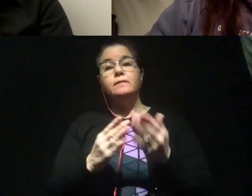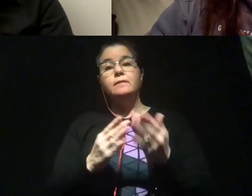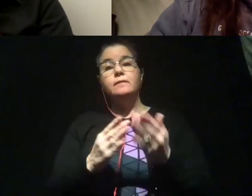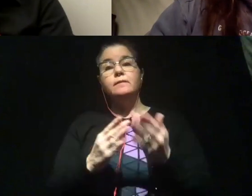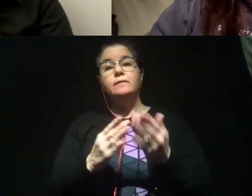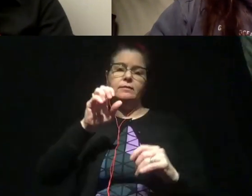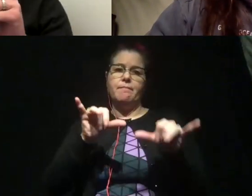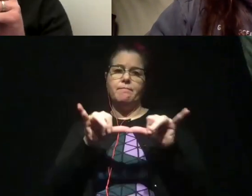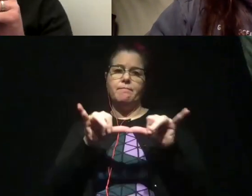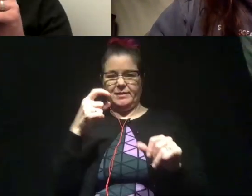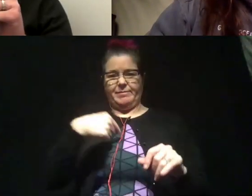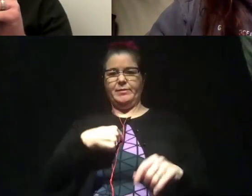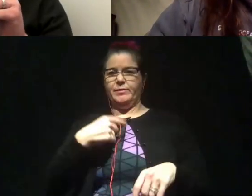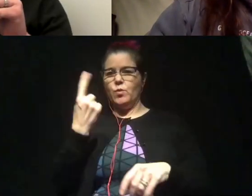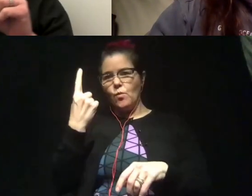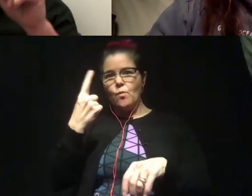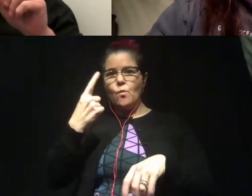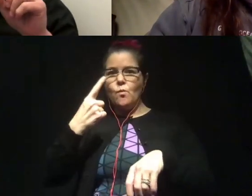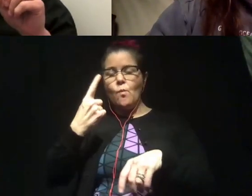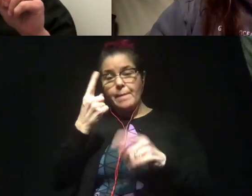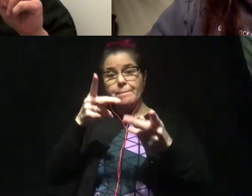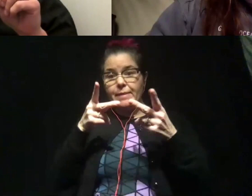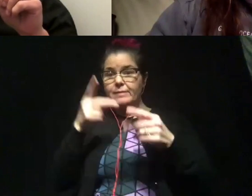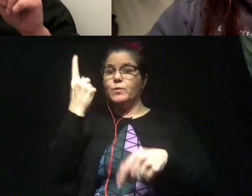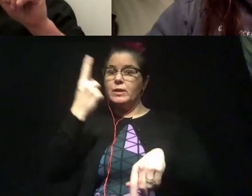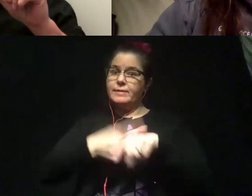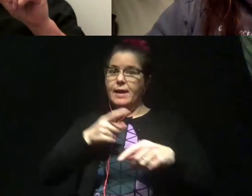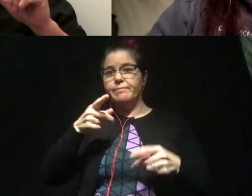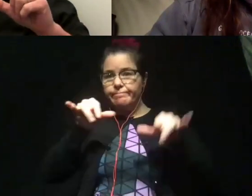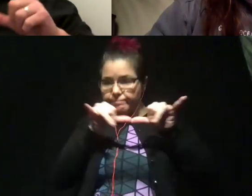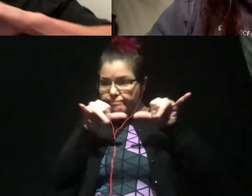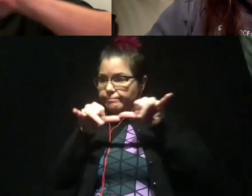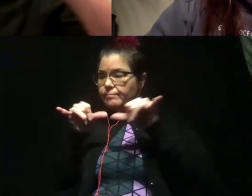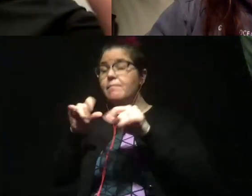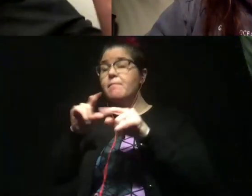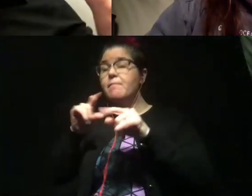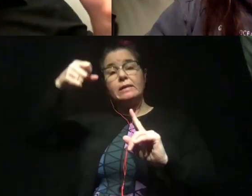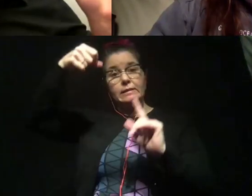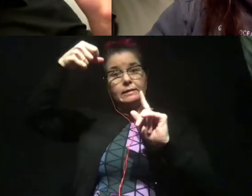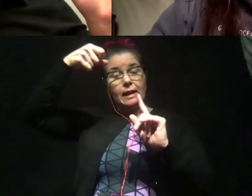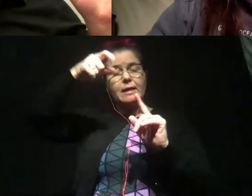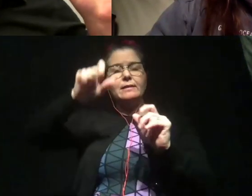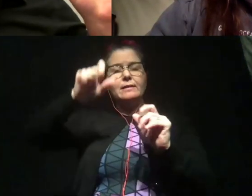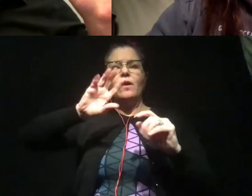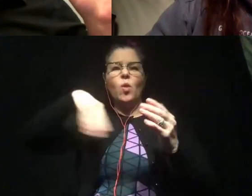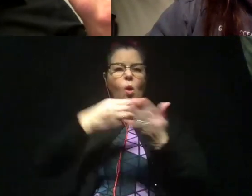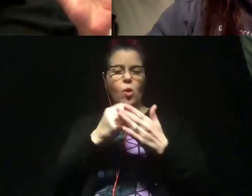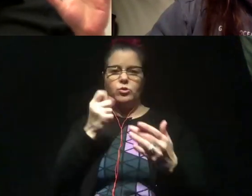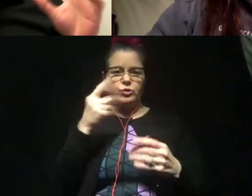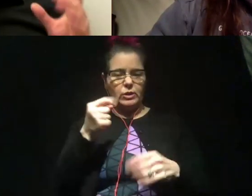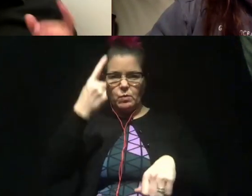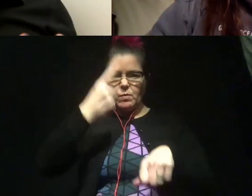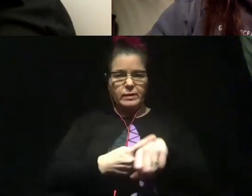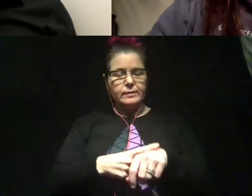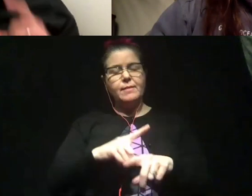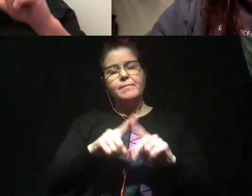sheet. Because when we're out there, we can really only measure at one point at one place at a time. But the satellites can measure the whole ice sheet at a time, but they need